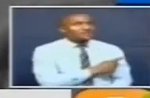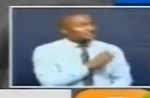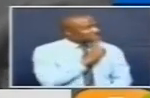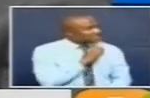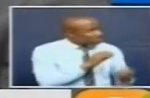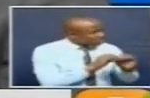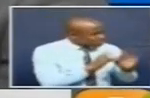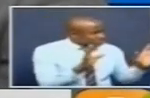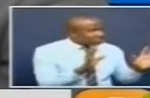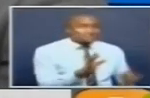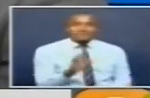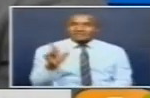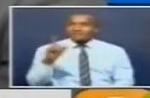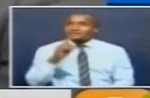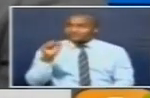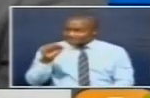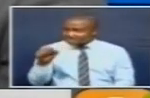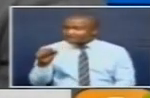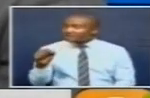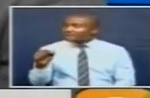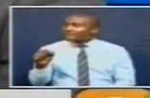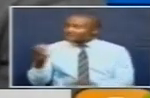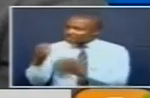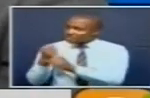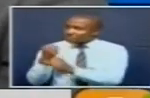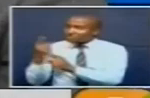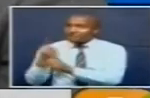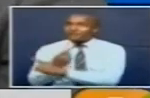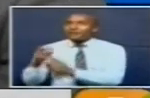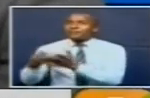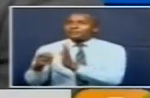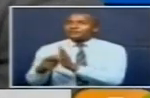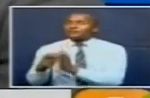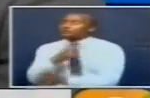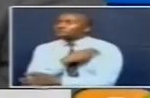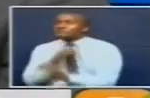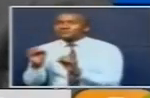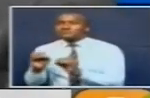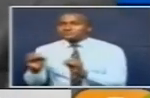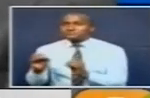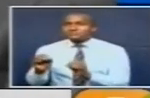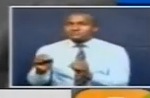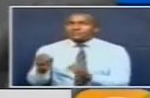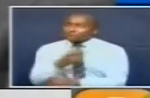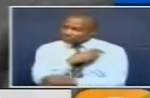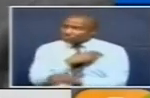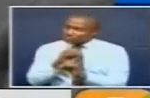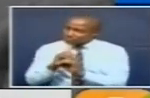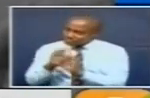it should have been done differently, but that does not mean there was no consultation. We had consultations all